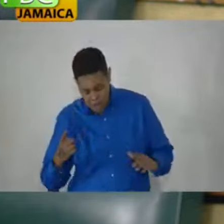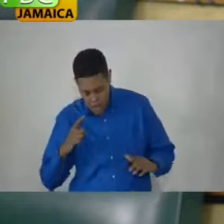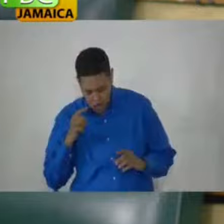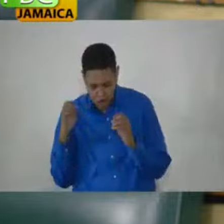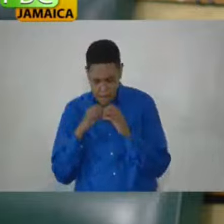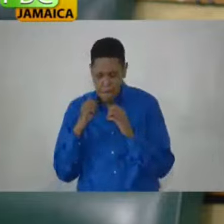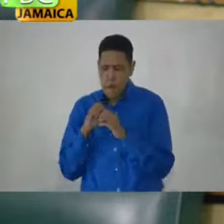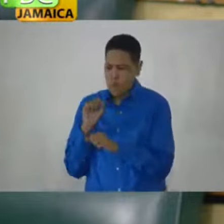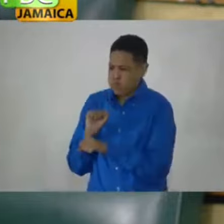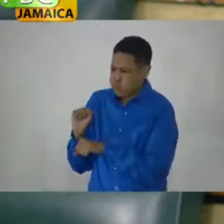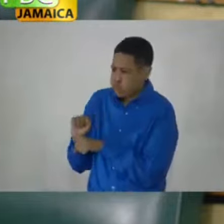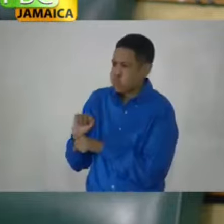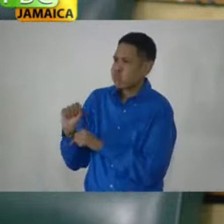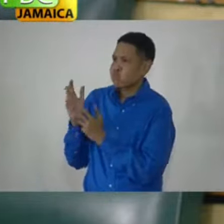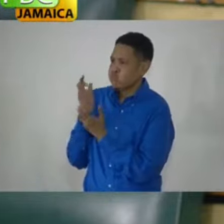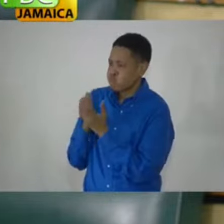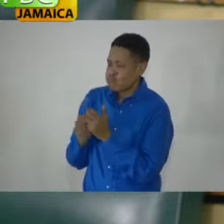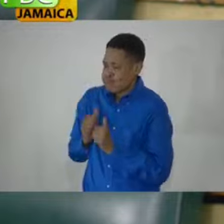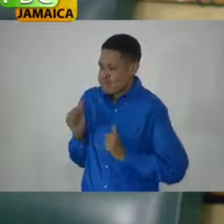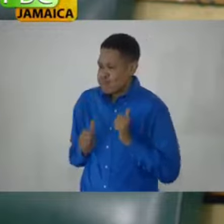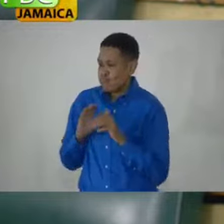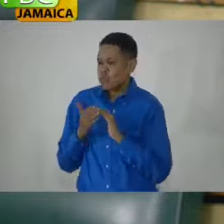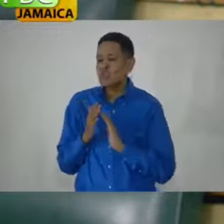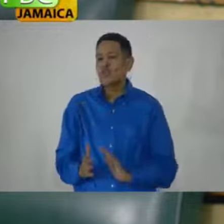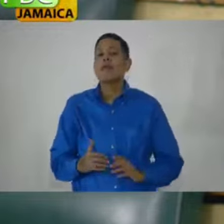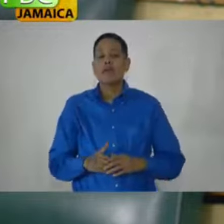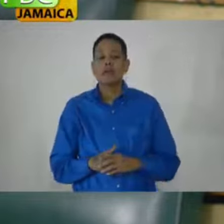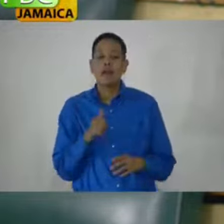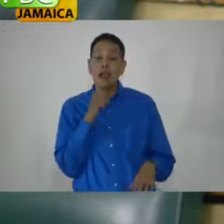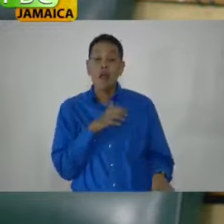more productive Jamaica.